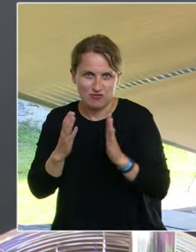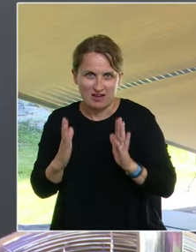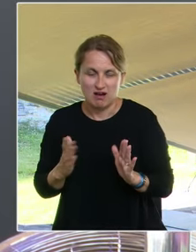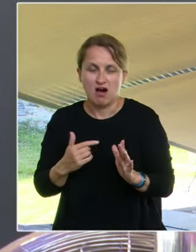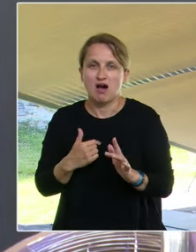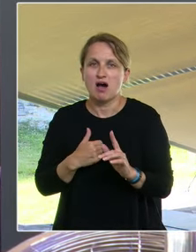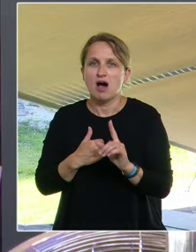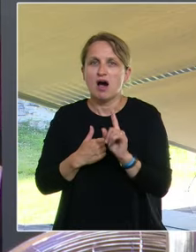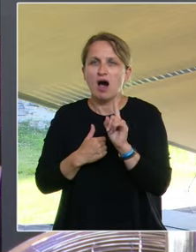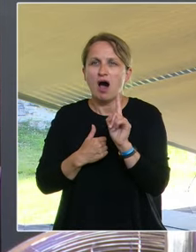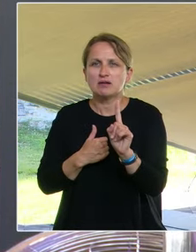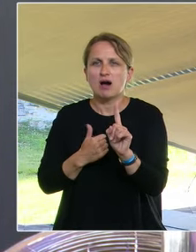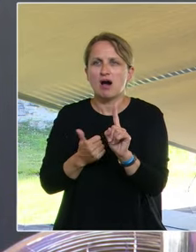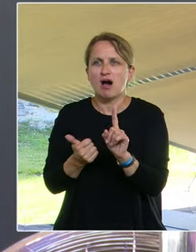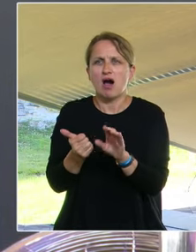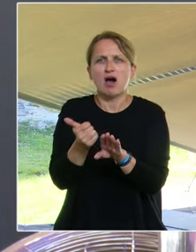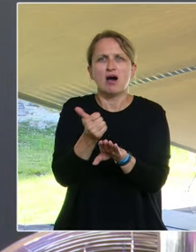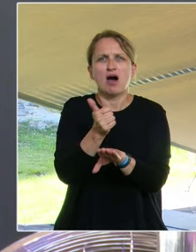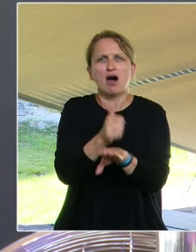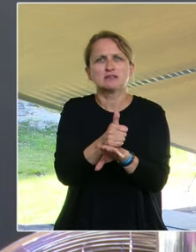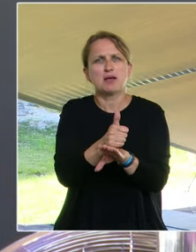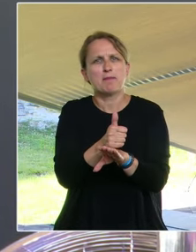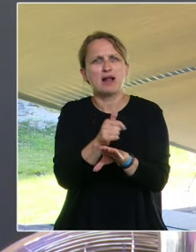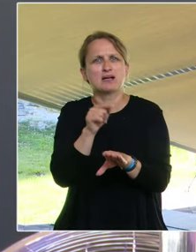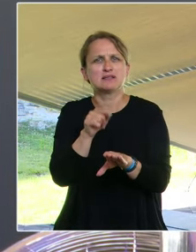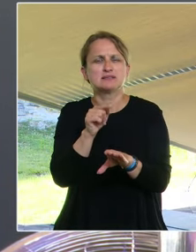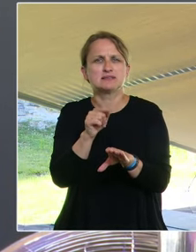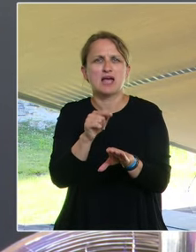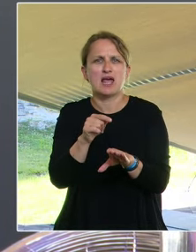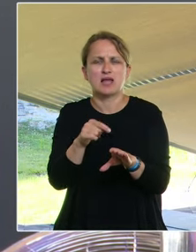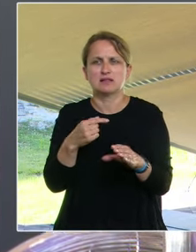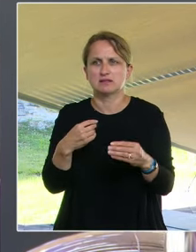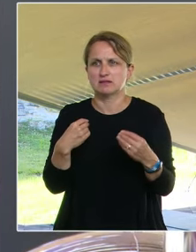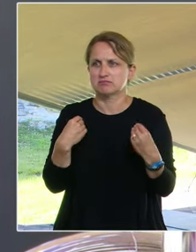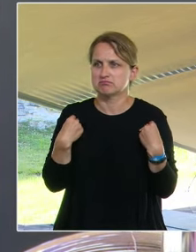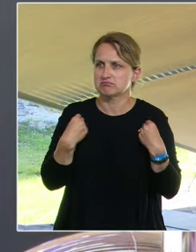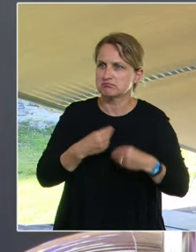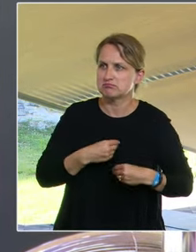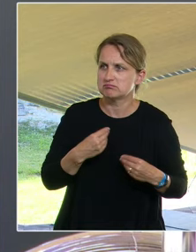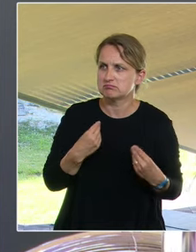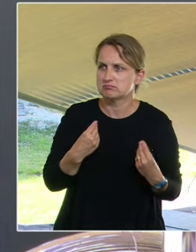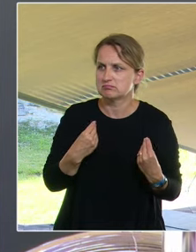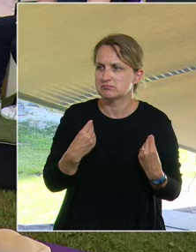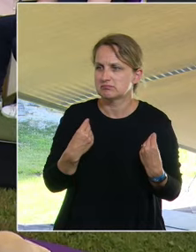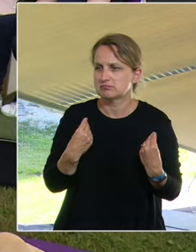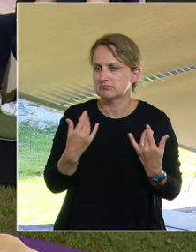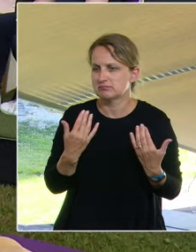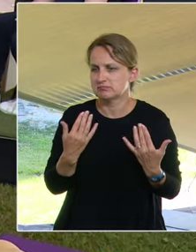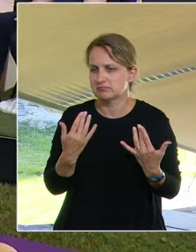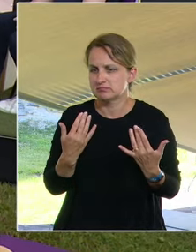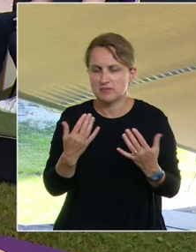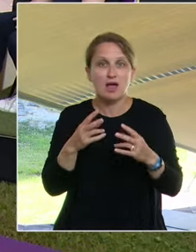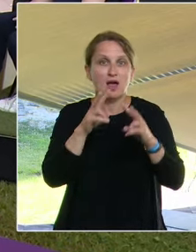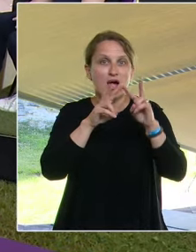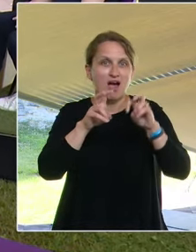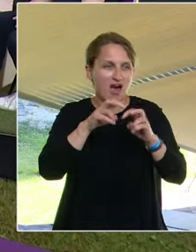experimenting, and so instead of just going wearing the goggles and or exploring the metaverse via